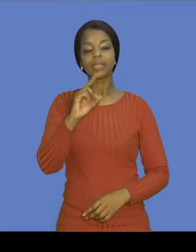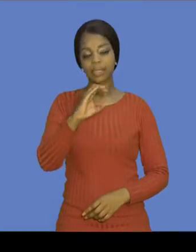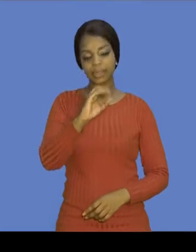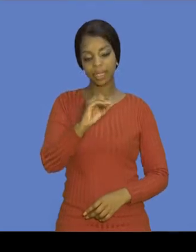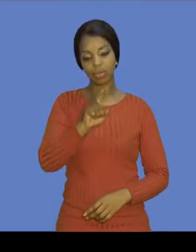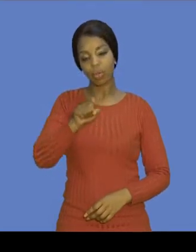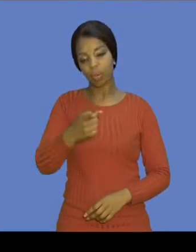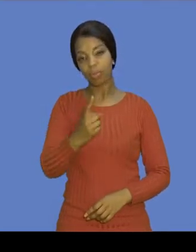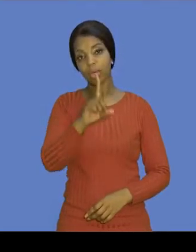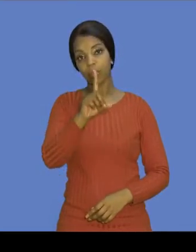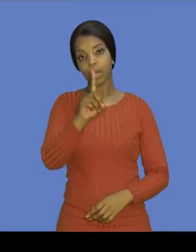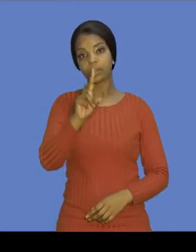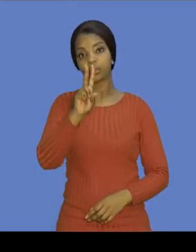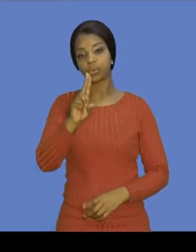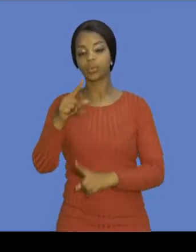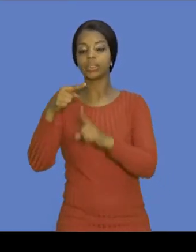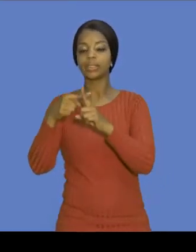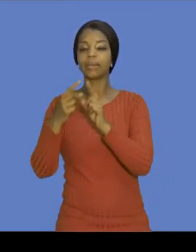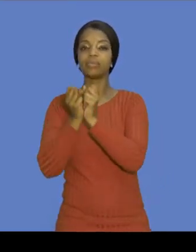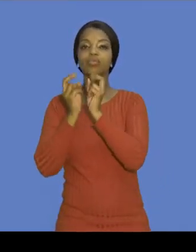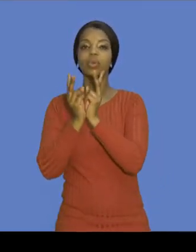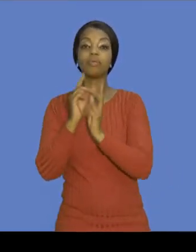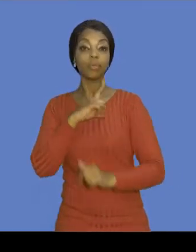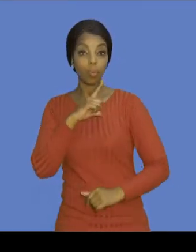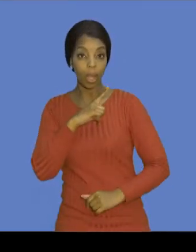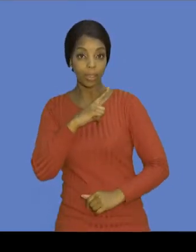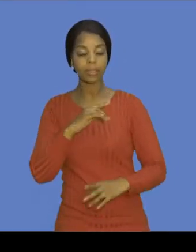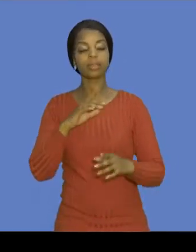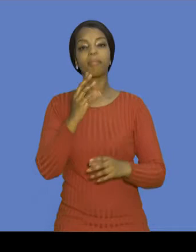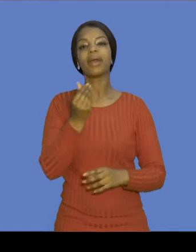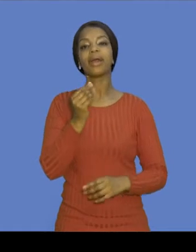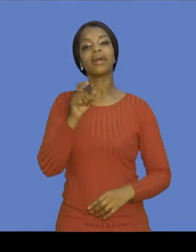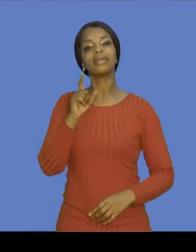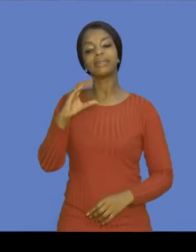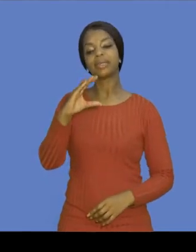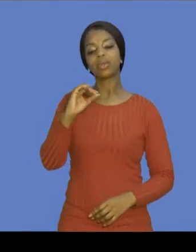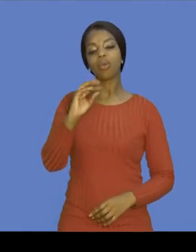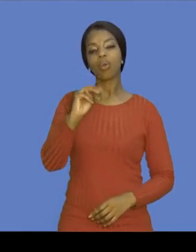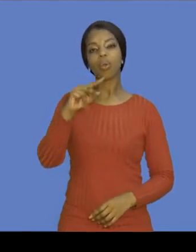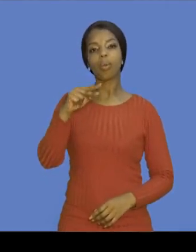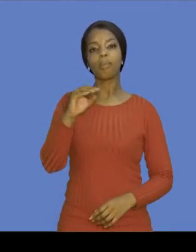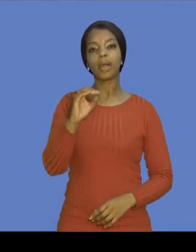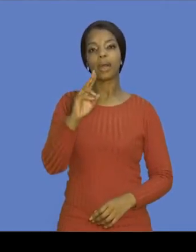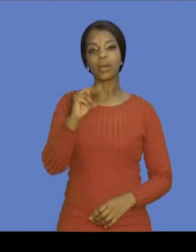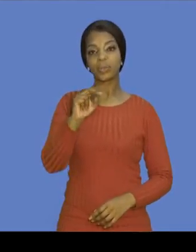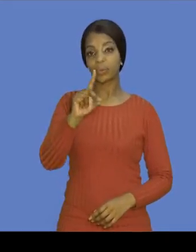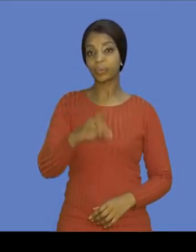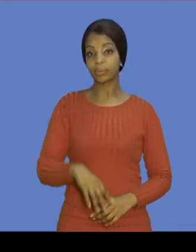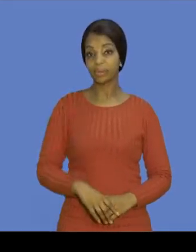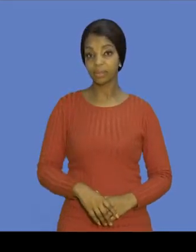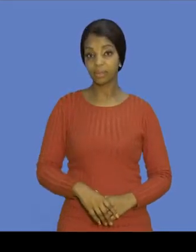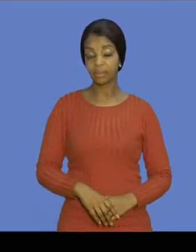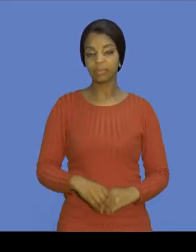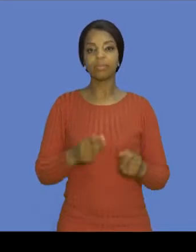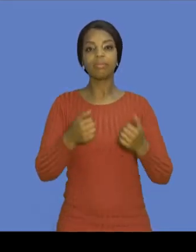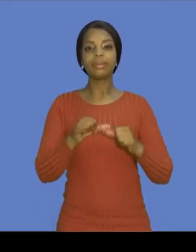Then we divide this by 12. Why? Because it's compounded monthly. And then this will be to the